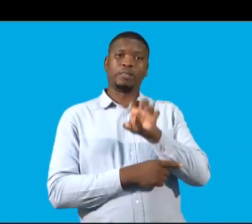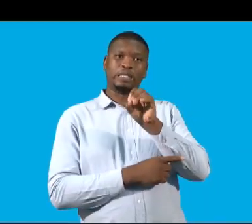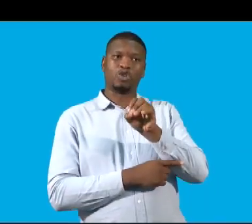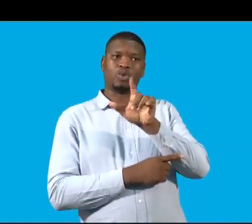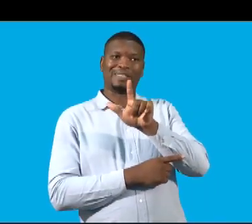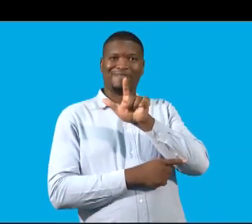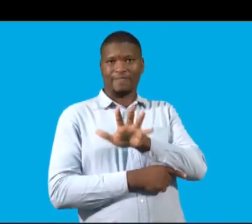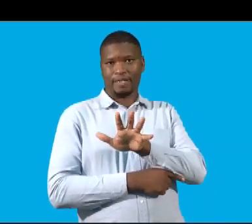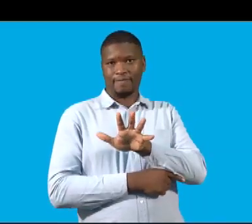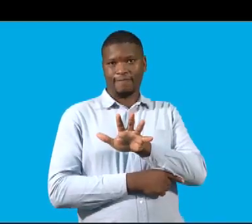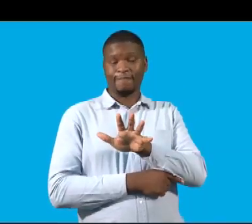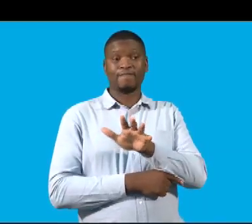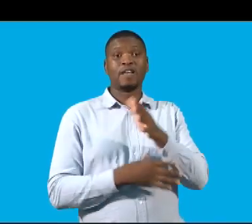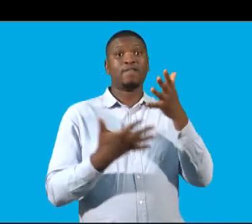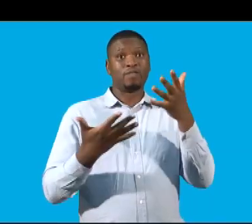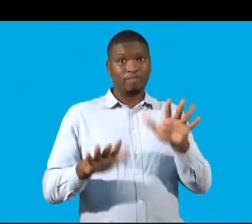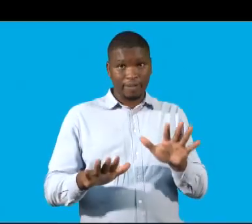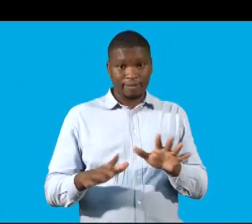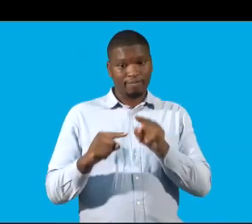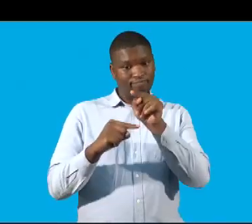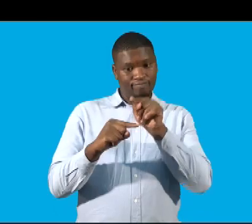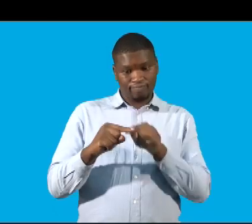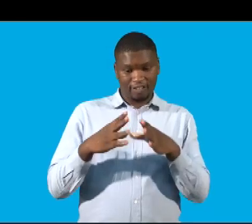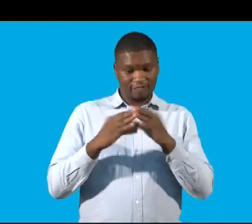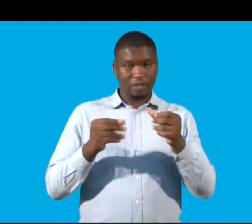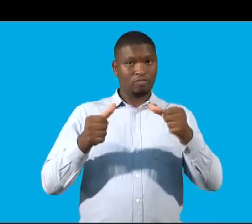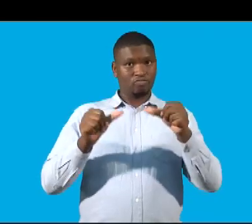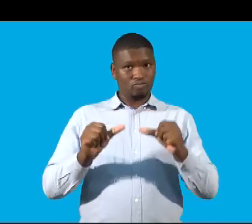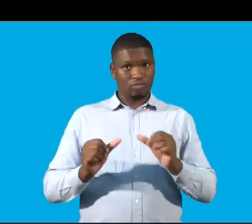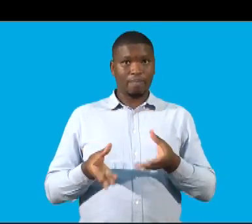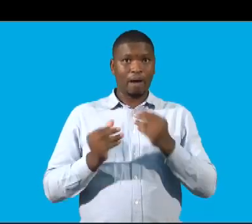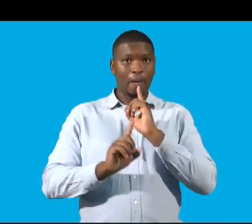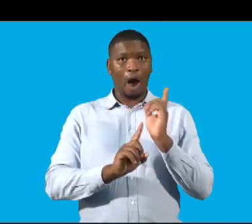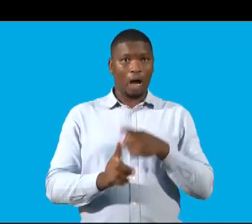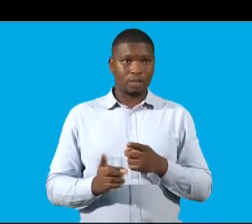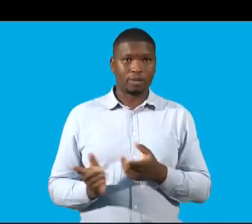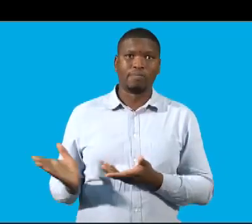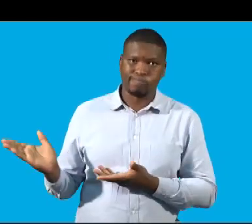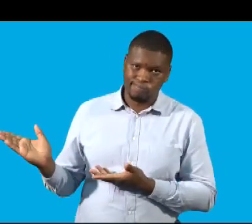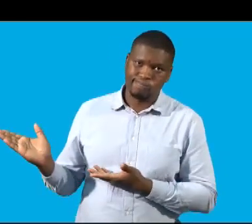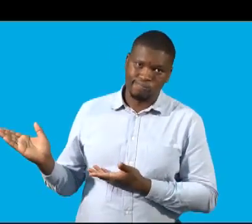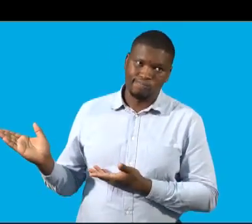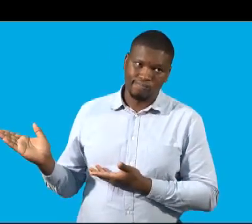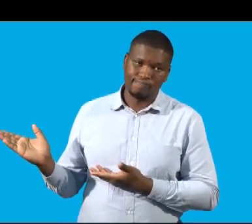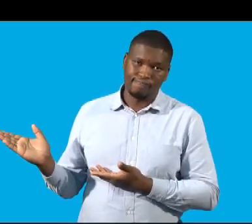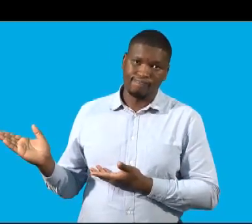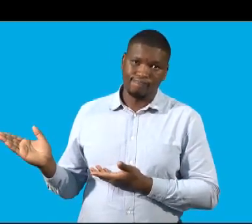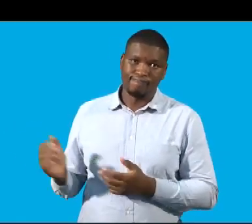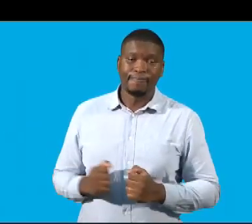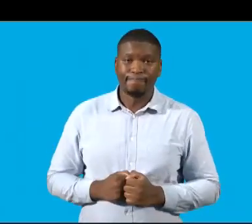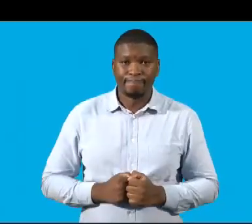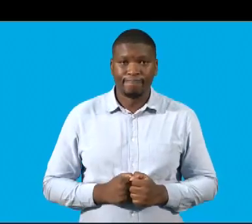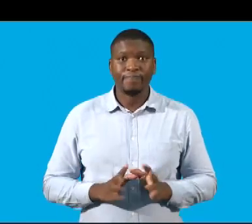1,075. And of course, when we have divided on the left hand side there, that is the answer that we get from those values